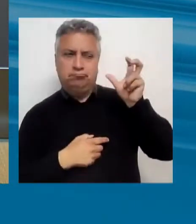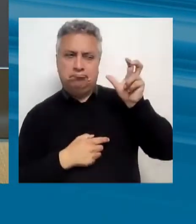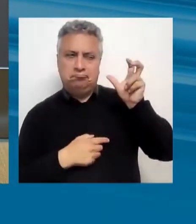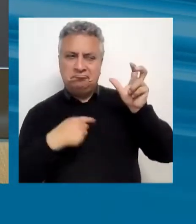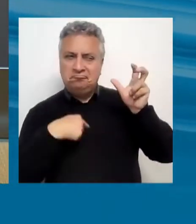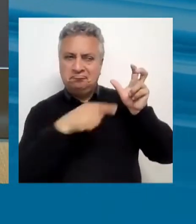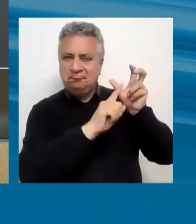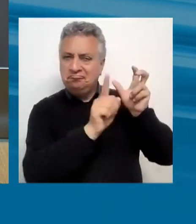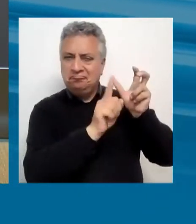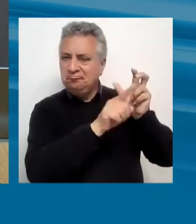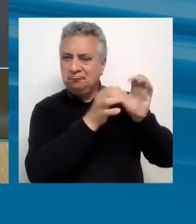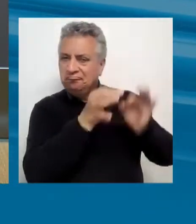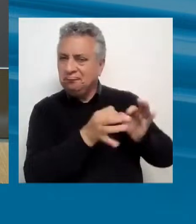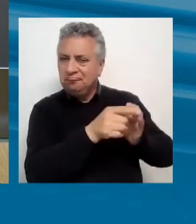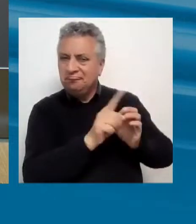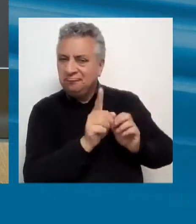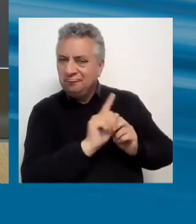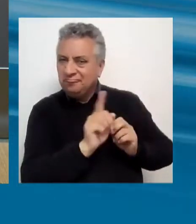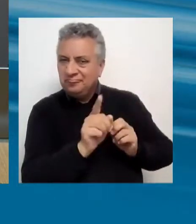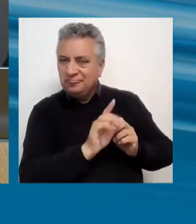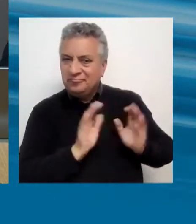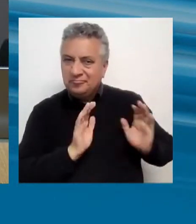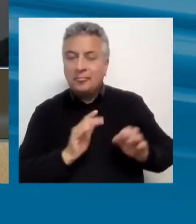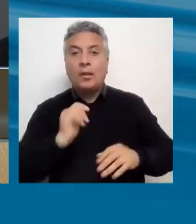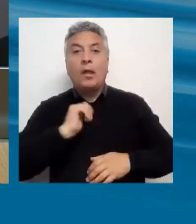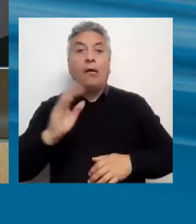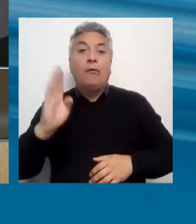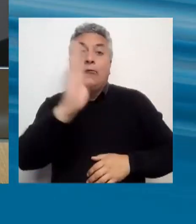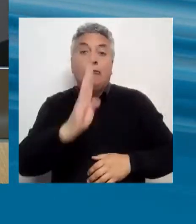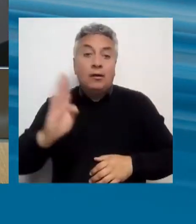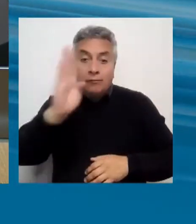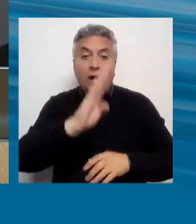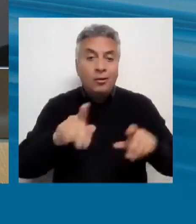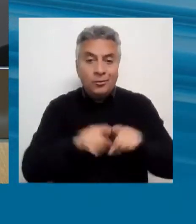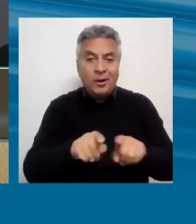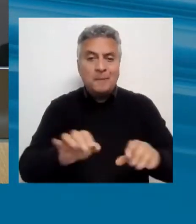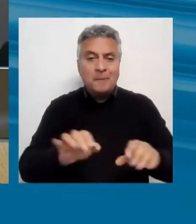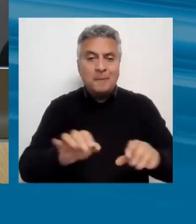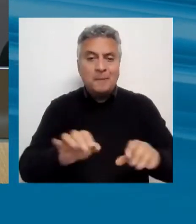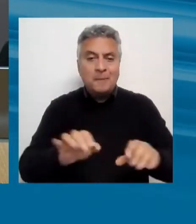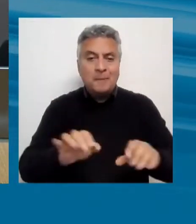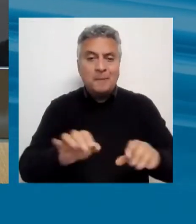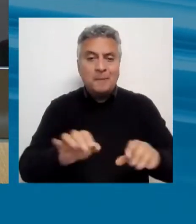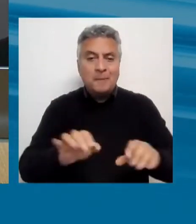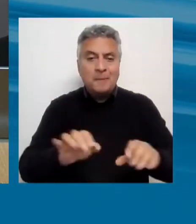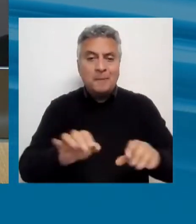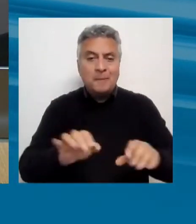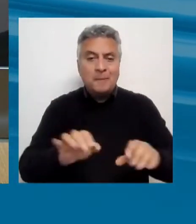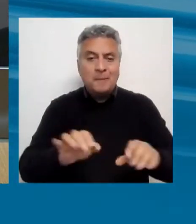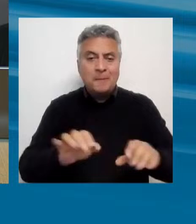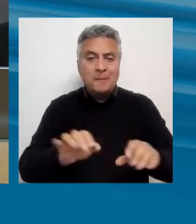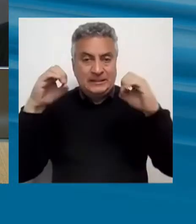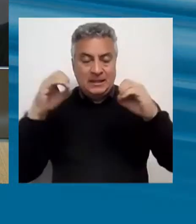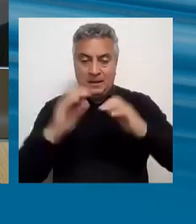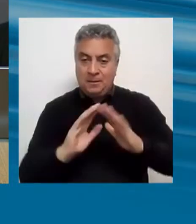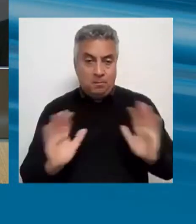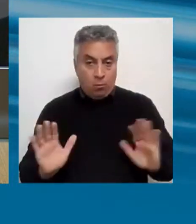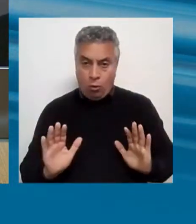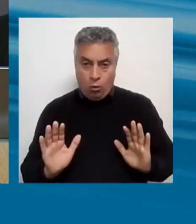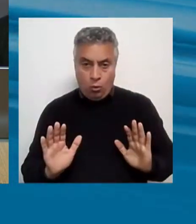perfect place in the world, and we have no issues. And we hear this from time to time in all these meetings, but there are serious